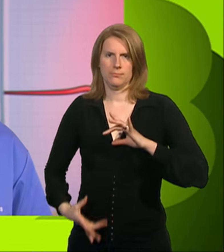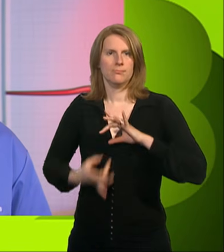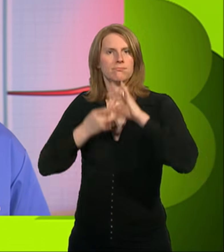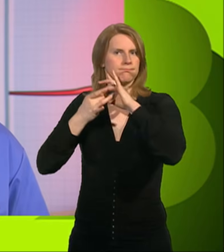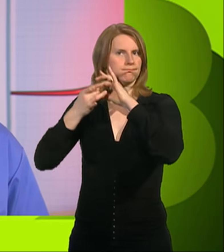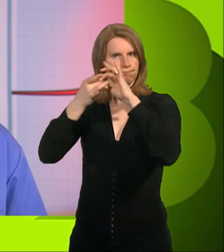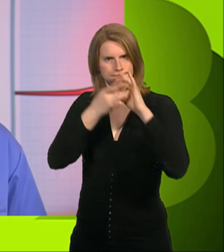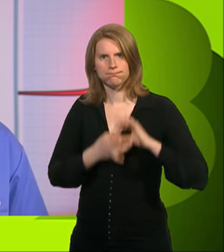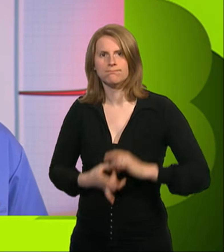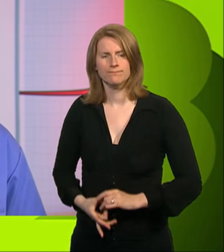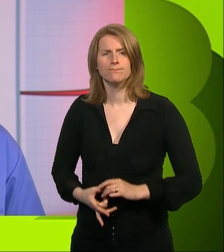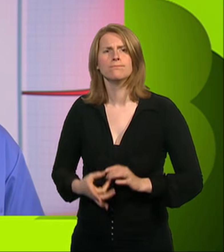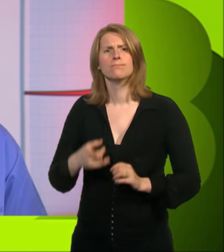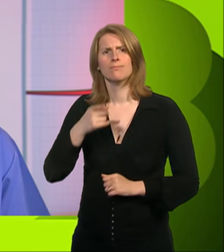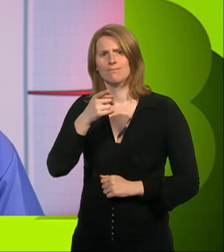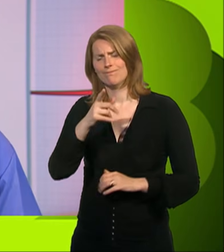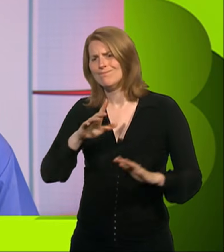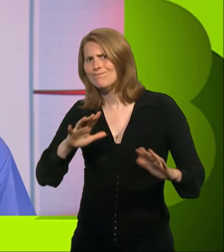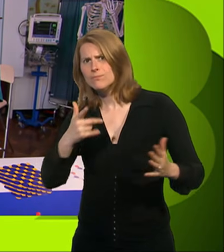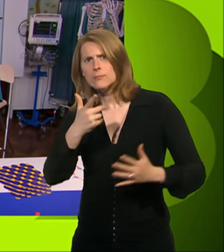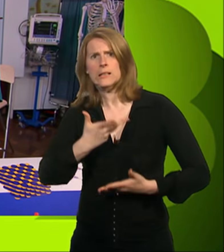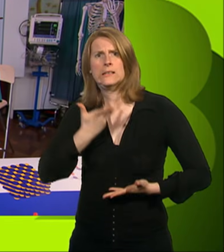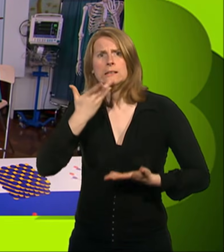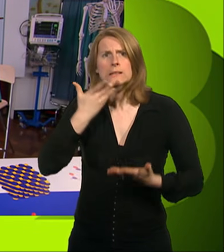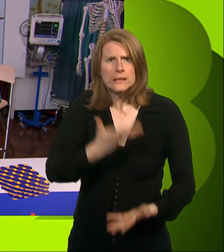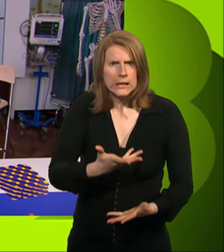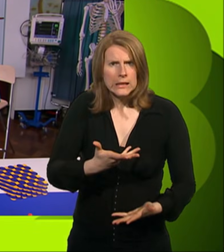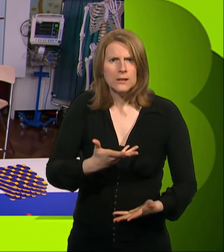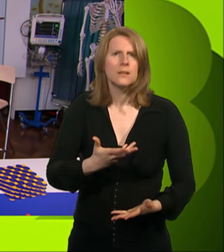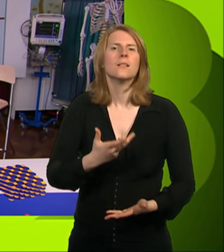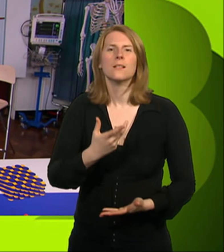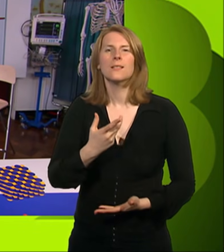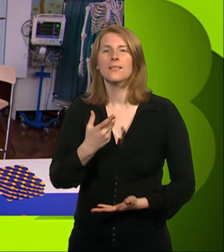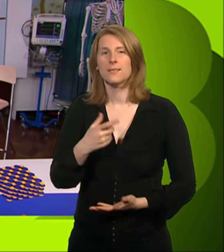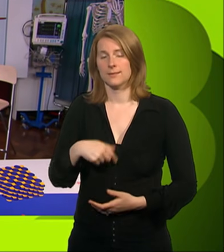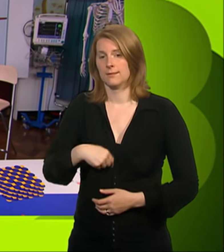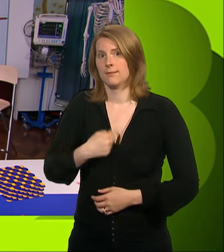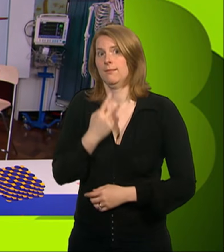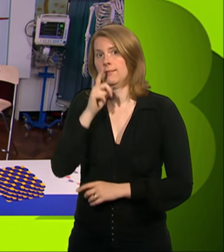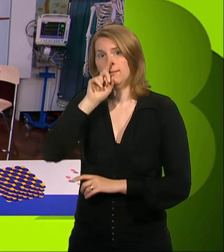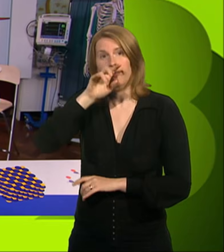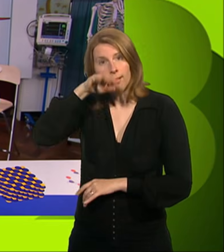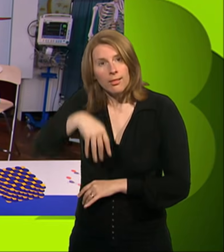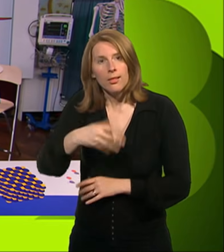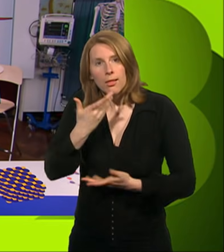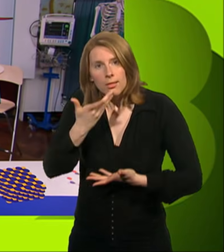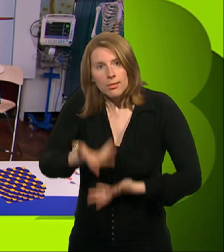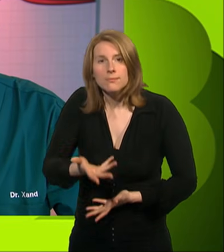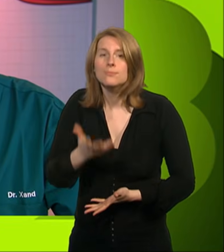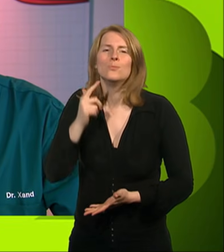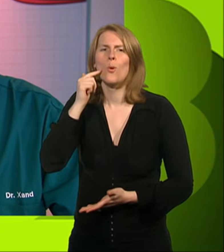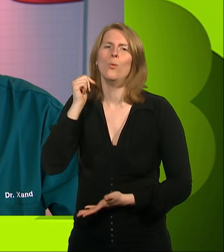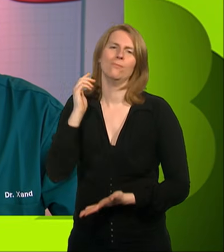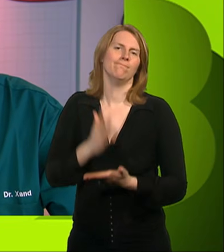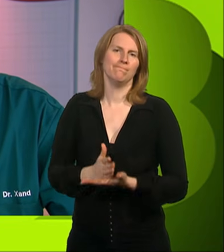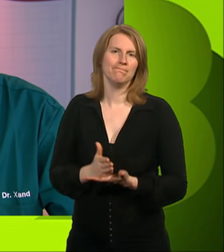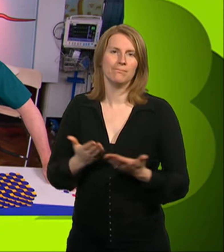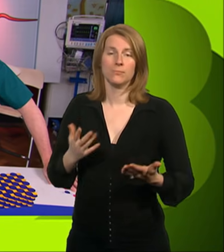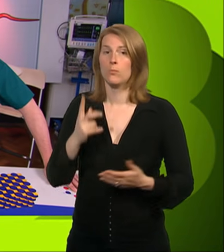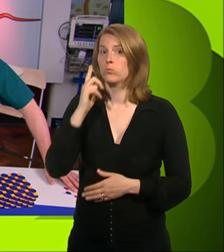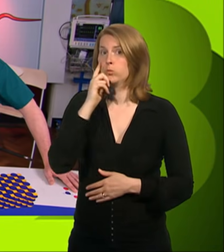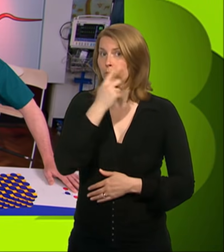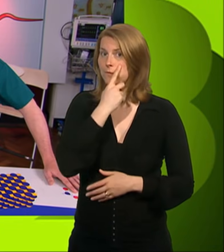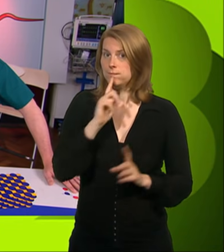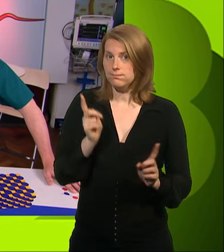vomit coming out your nose, you'll know this is true. But here's the proof. I'm going to take this nasogastric tube, stick it through Xand's nose and down into his